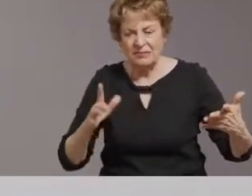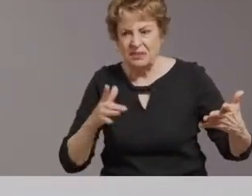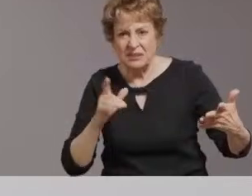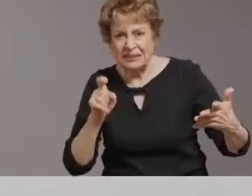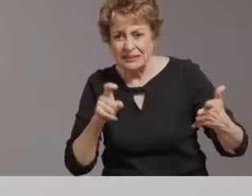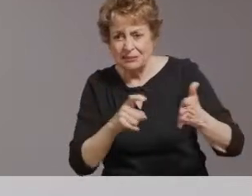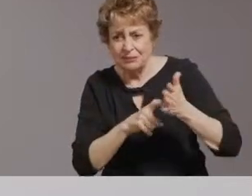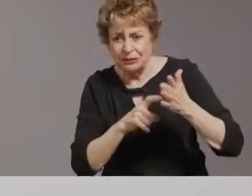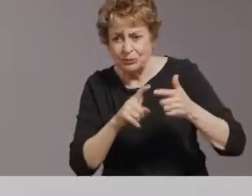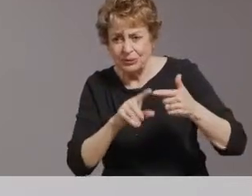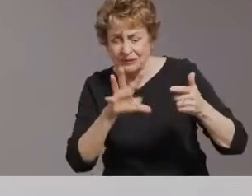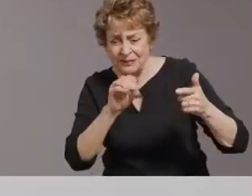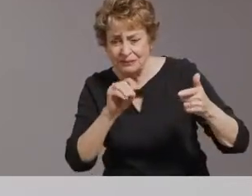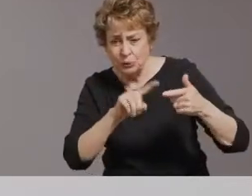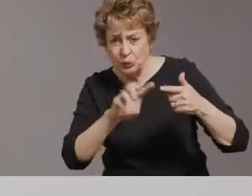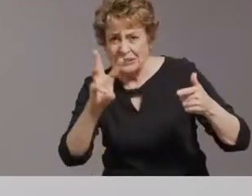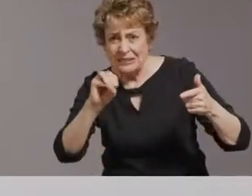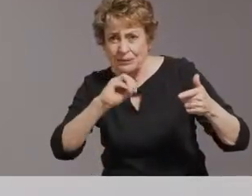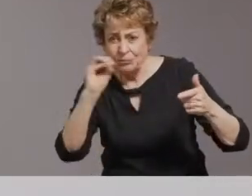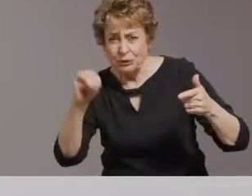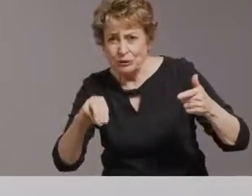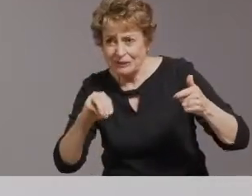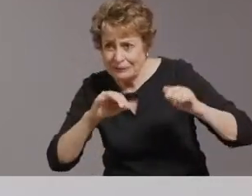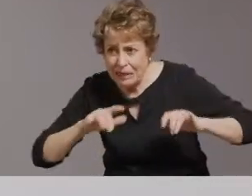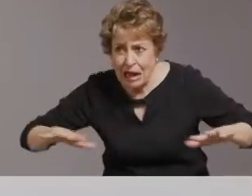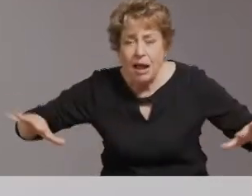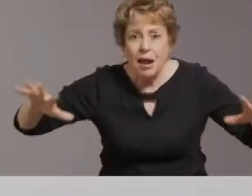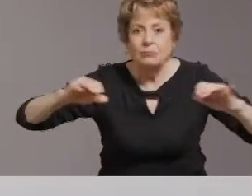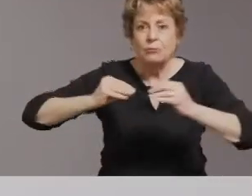Initially, that 55%